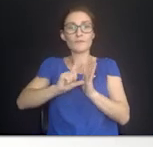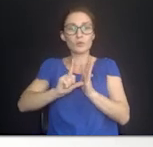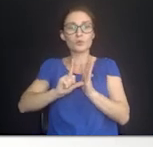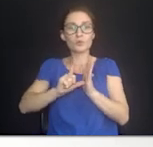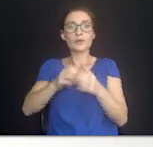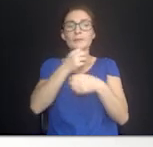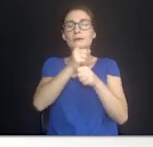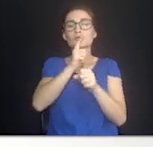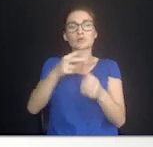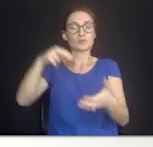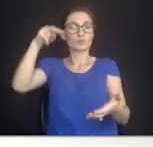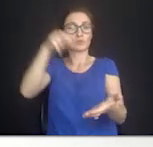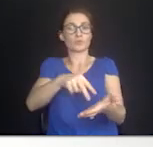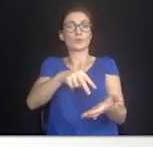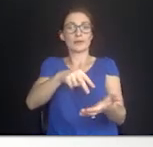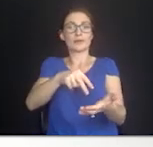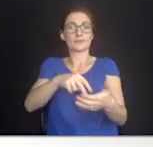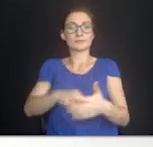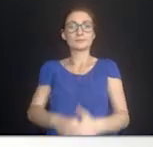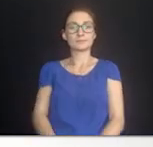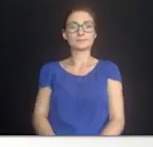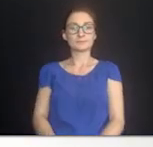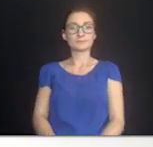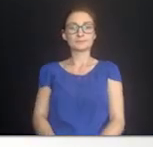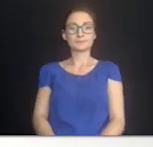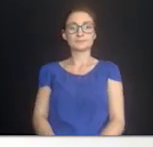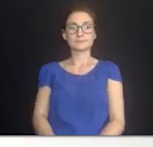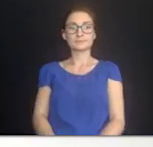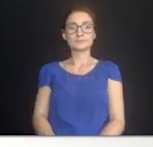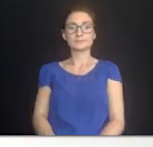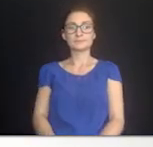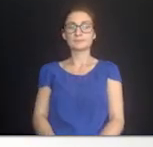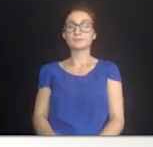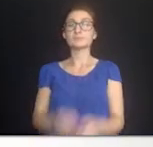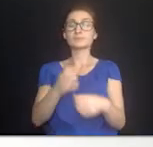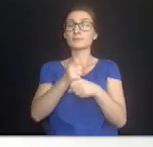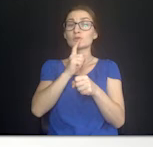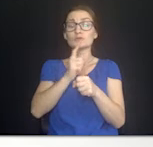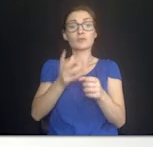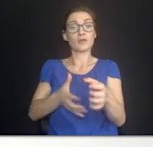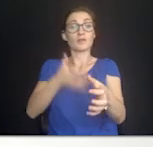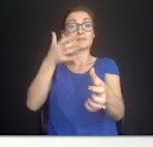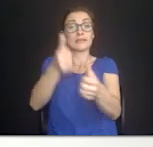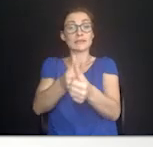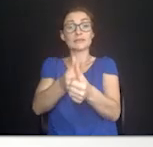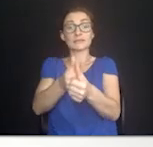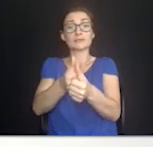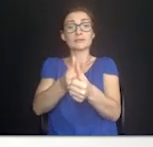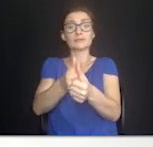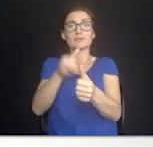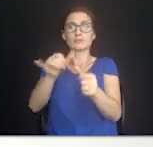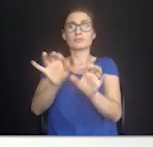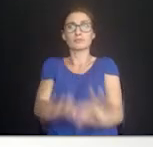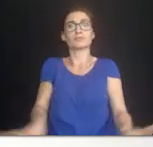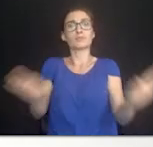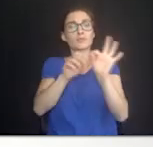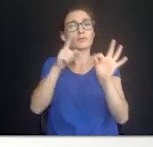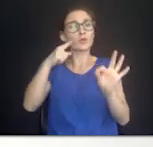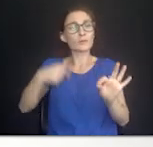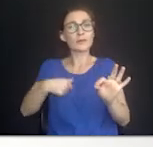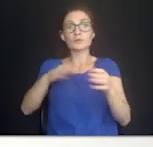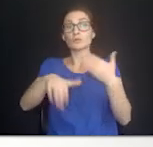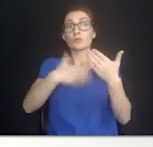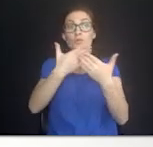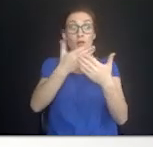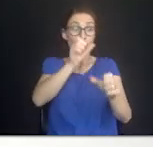looking at and making sure that those beneficiaries are updated. I mean, this is huge for me. This is the difference between all the work we do in going down the